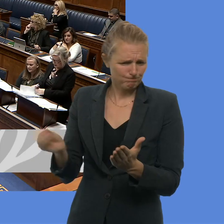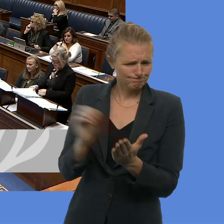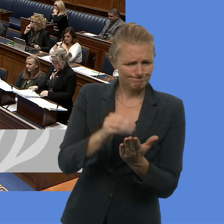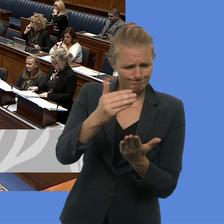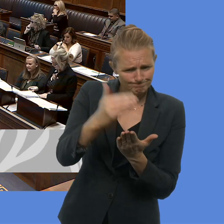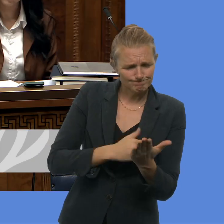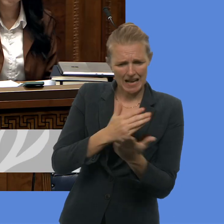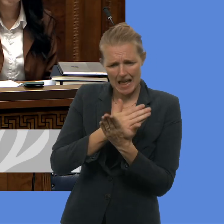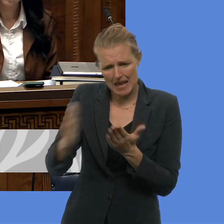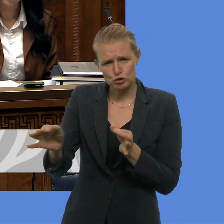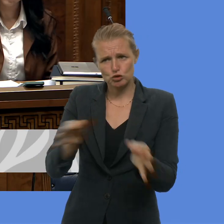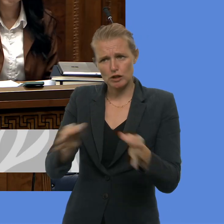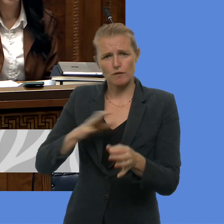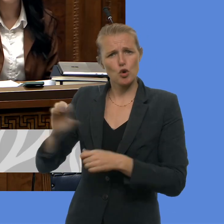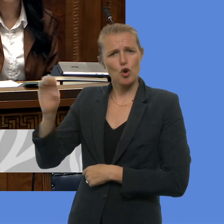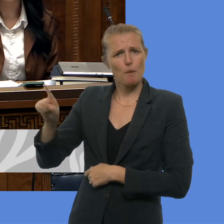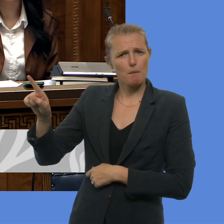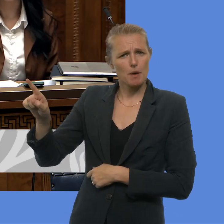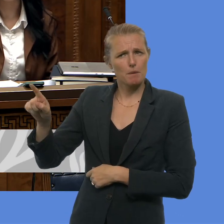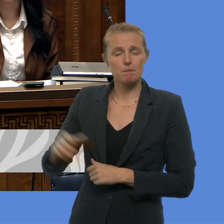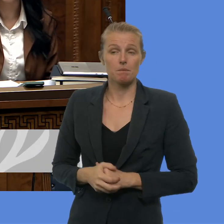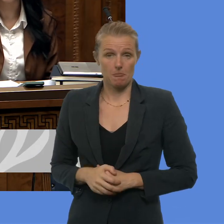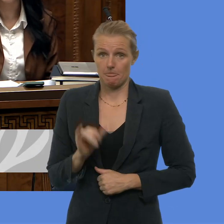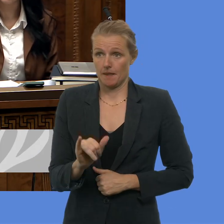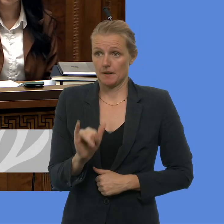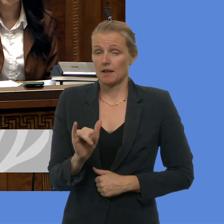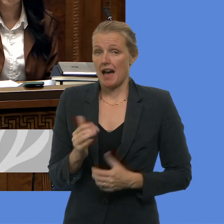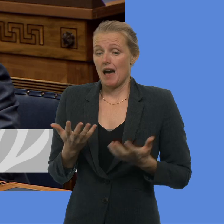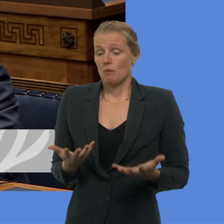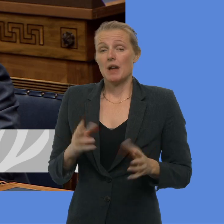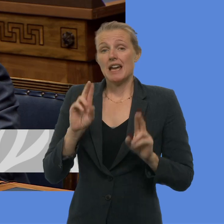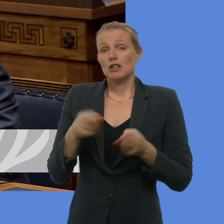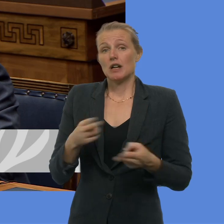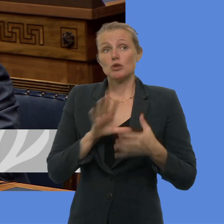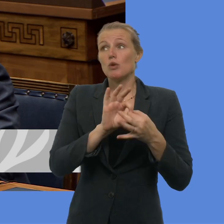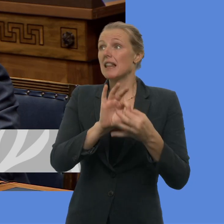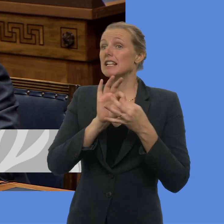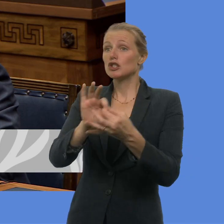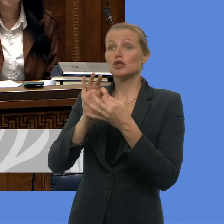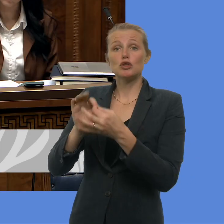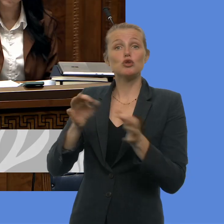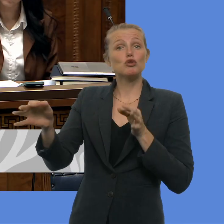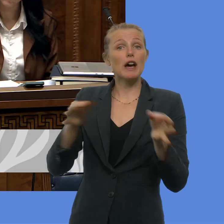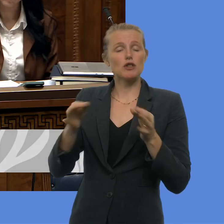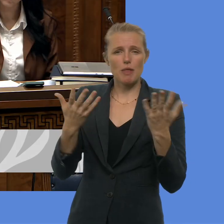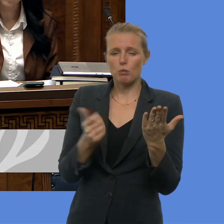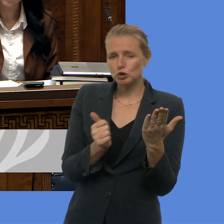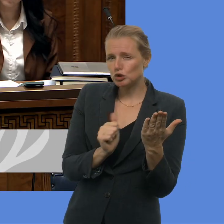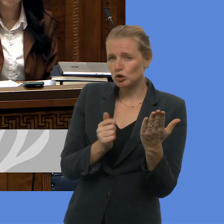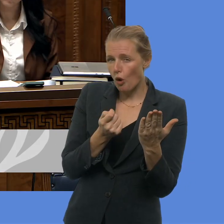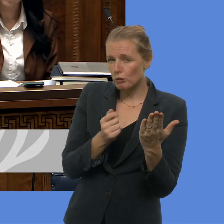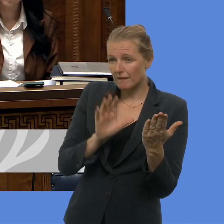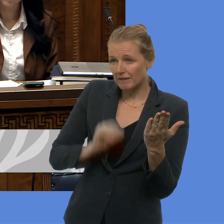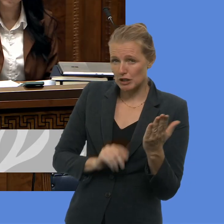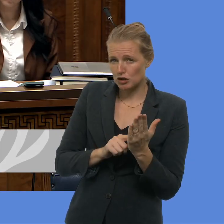Yes, I can tell you that we're moving closer towards finalising an international relations strategy which will obviously focus on all